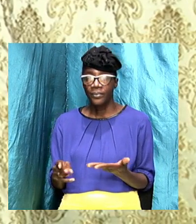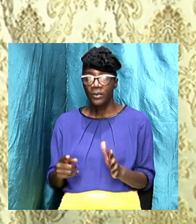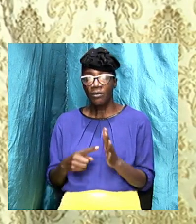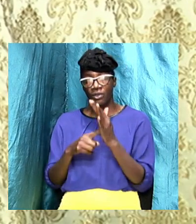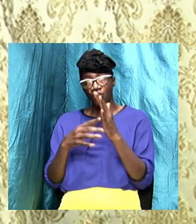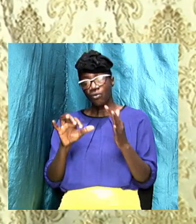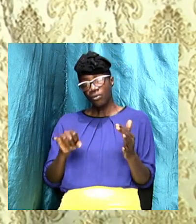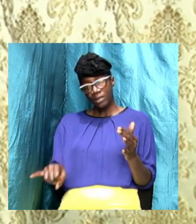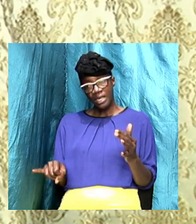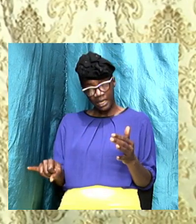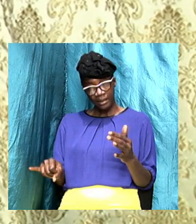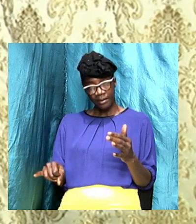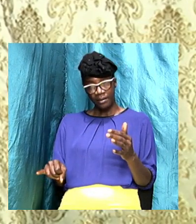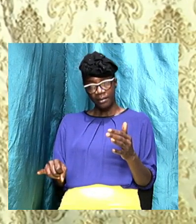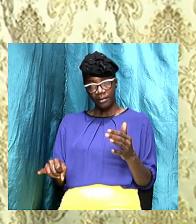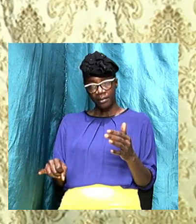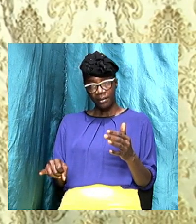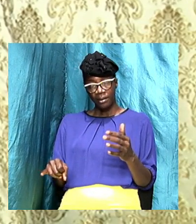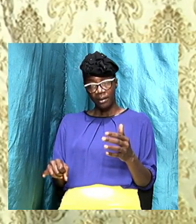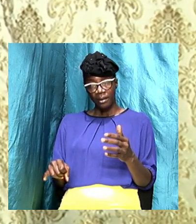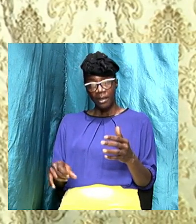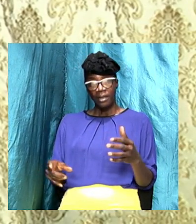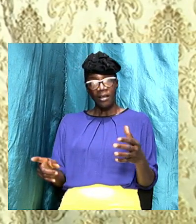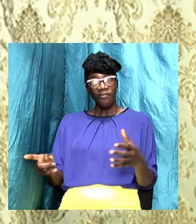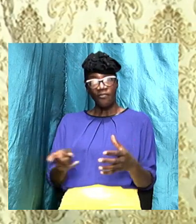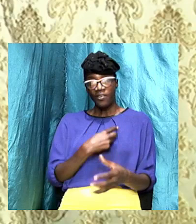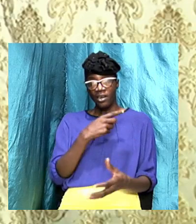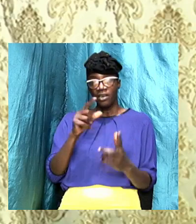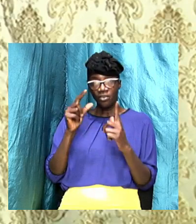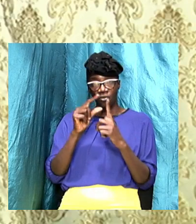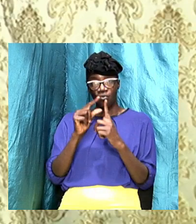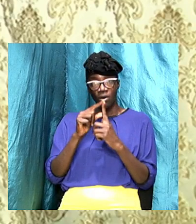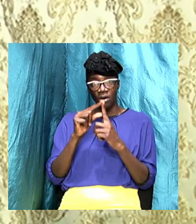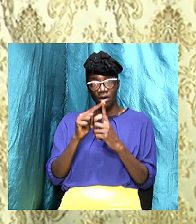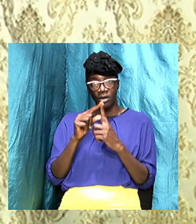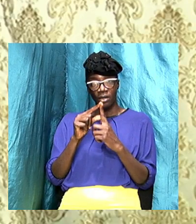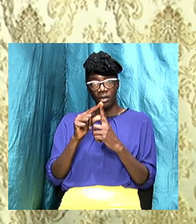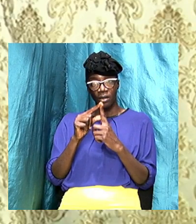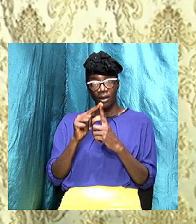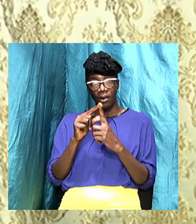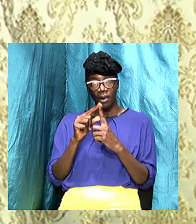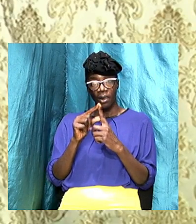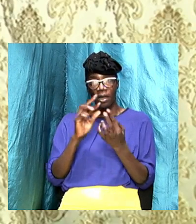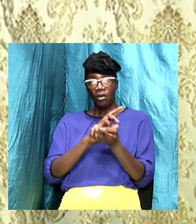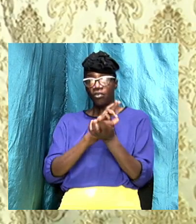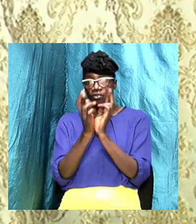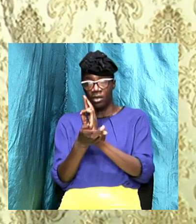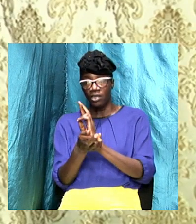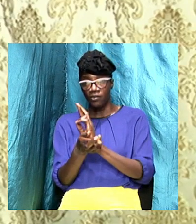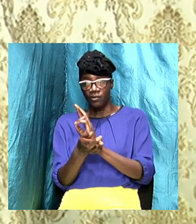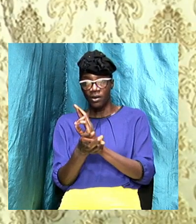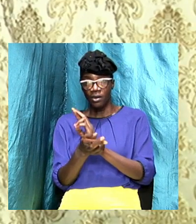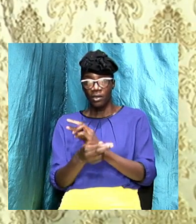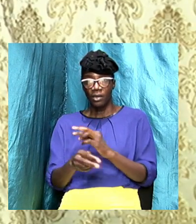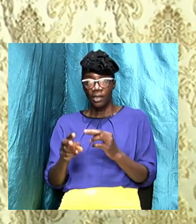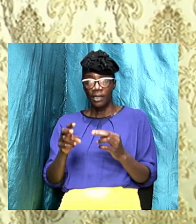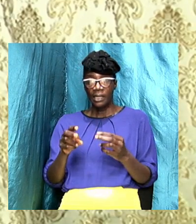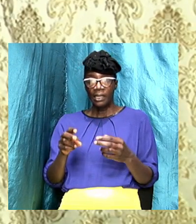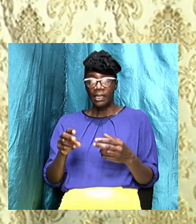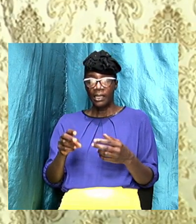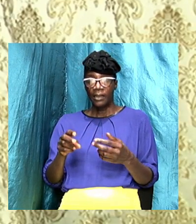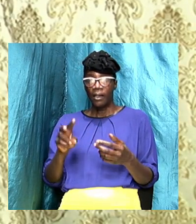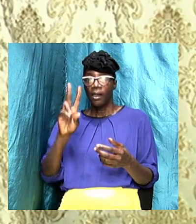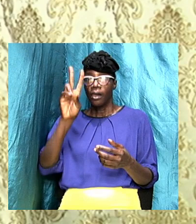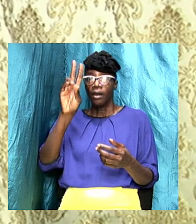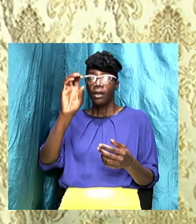establish that. The original word that has been transferred from the Greek is pneuma, which means spirit,